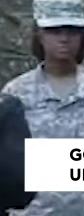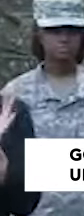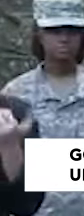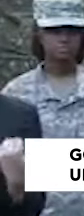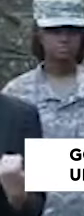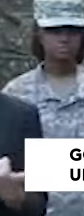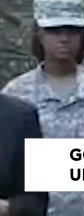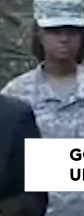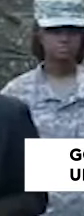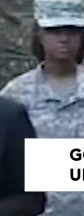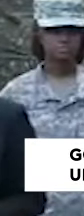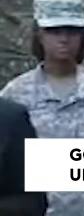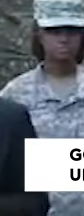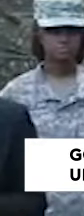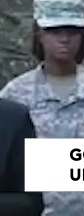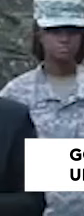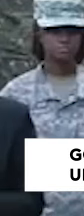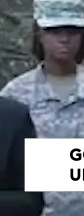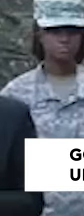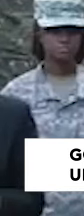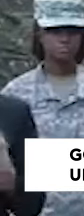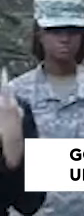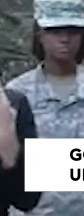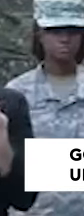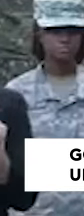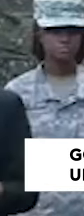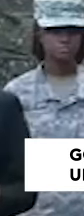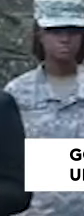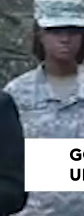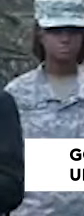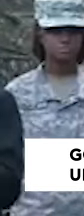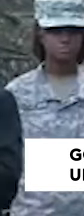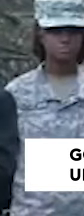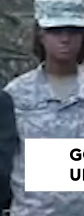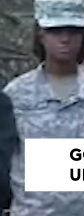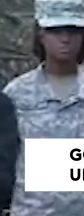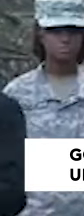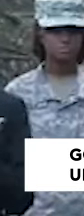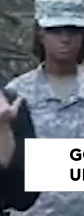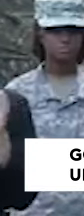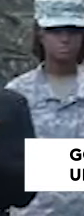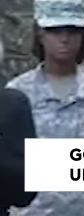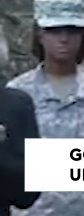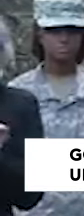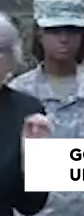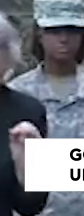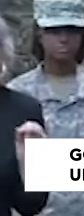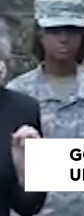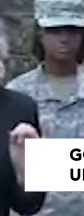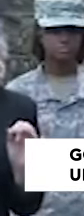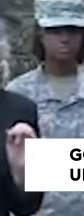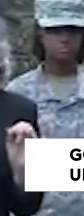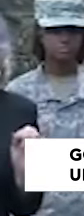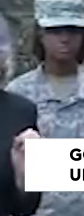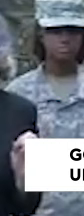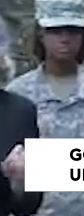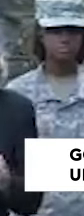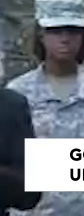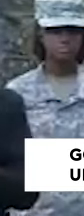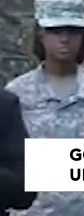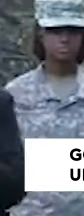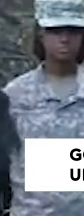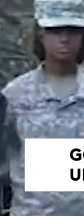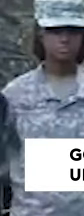hopefully, you know, we're hoping for the best. We're hoping that there's not going to be a need to use all those resources to effectuate rescue